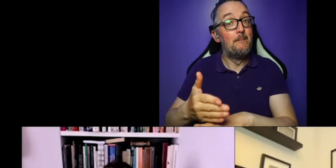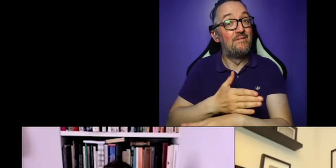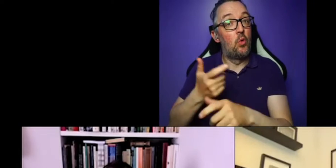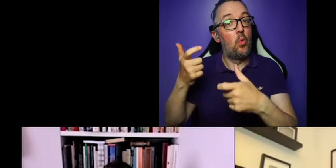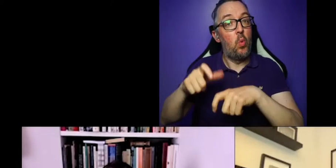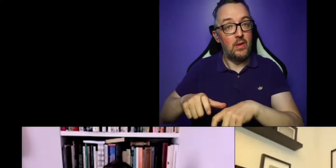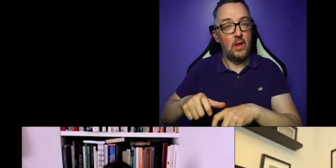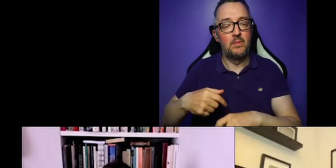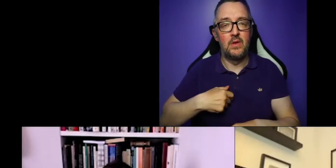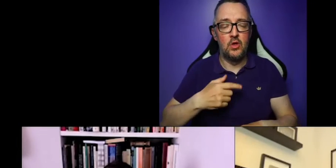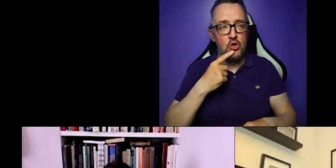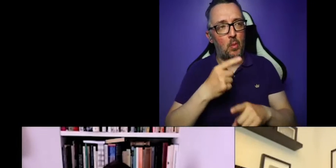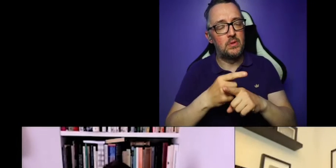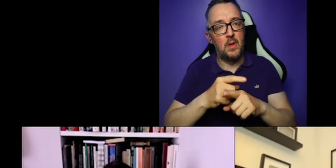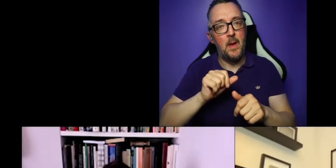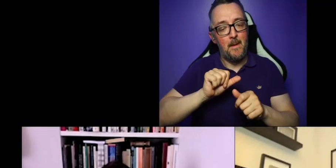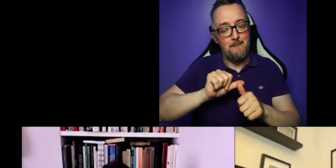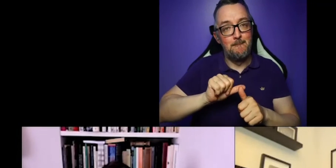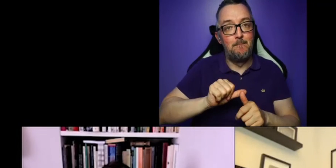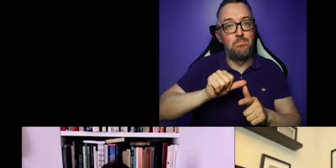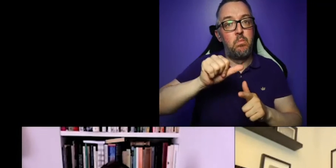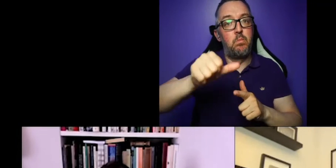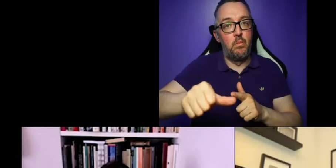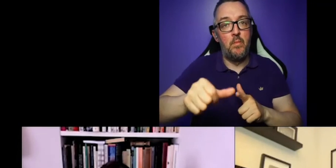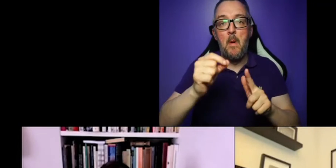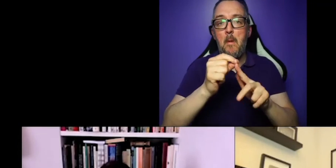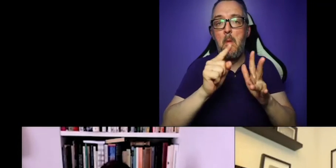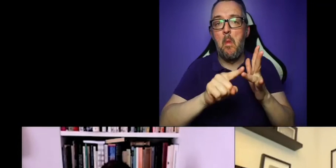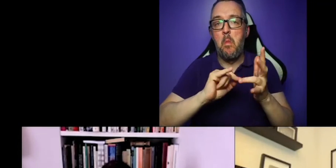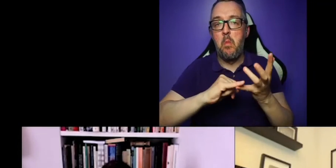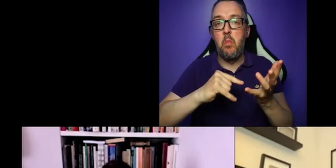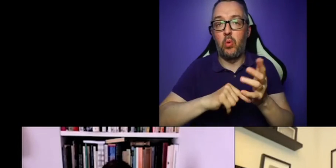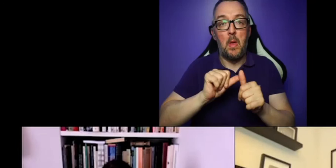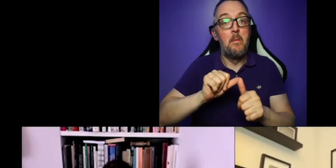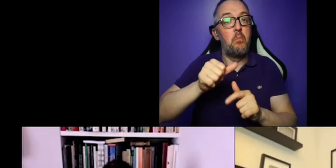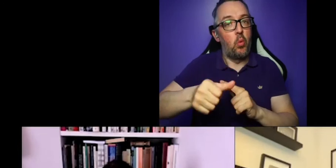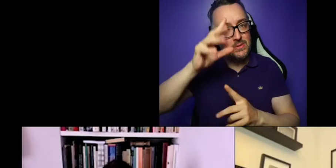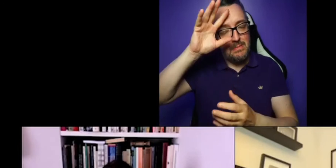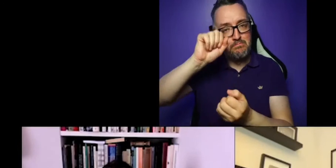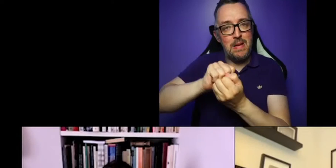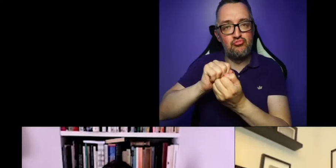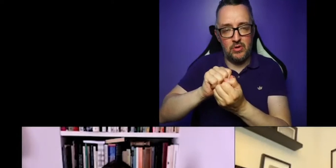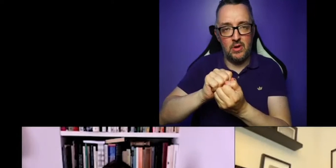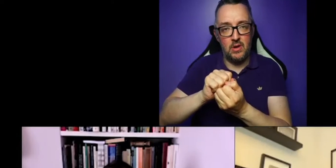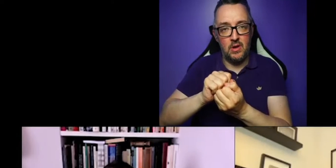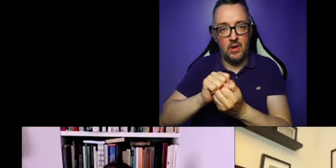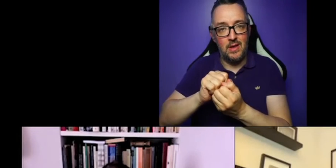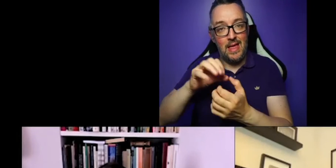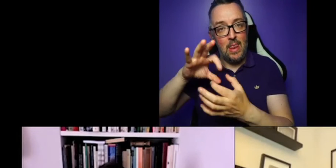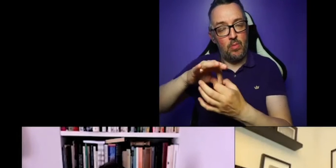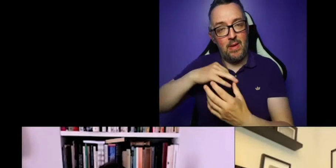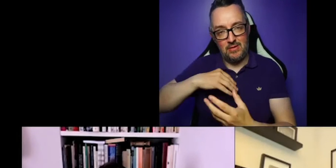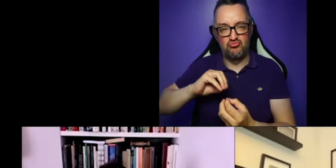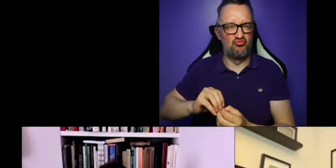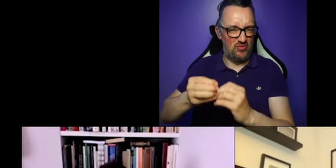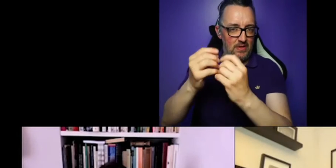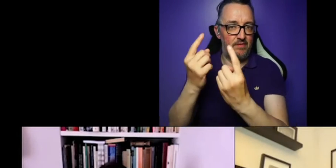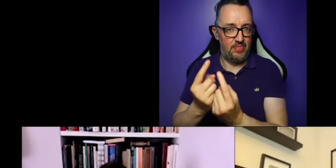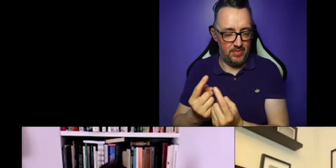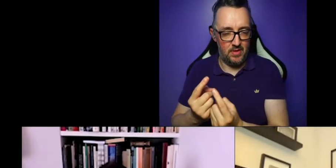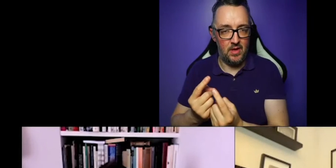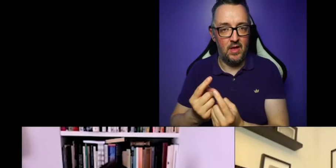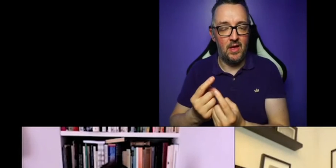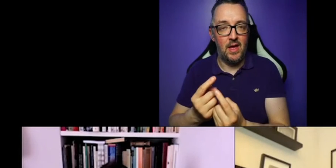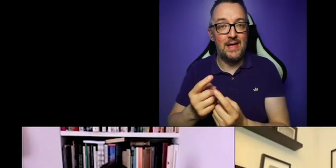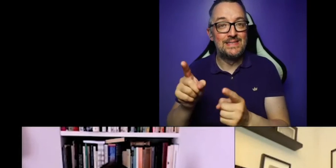really working on more of the post-memory side of my practice in my work, in my creative work, while working a lot on, you know,